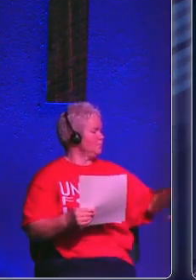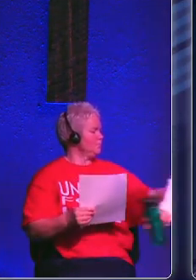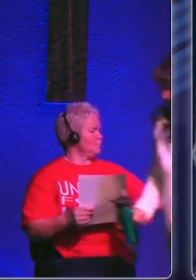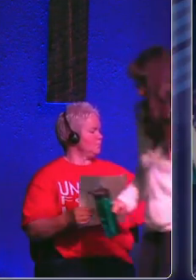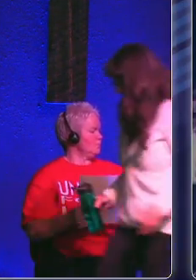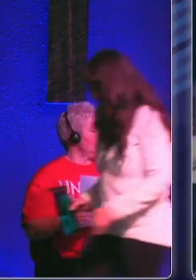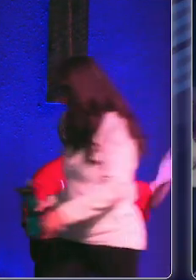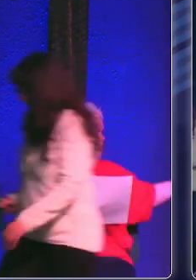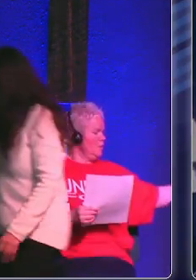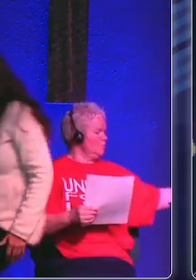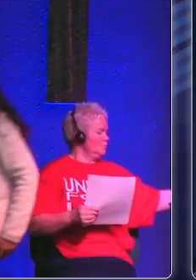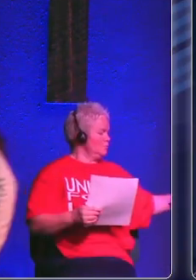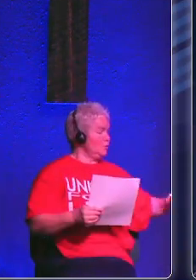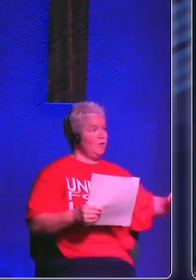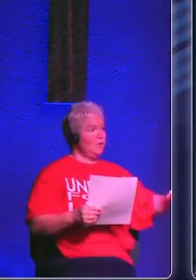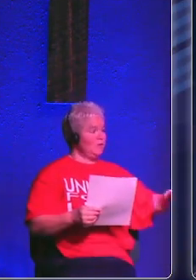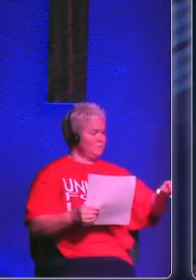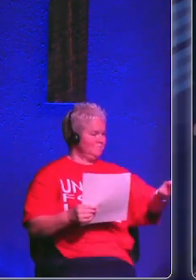Right. Everybody doing good